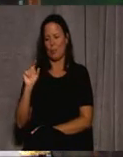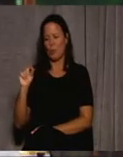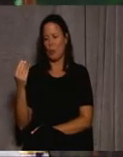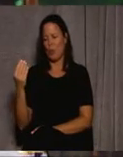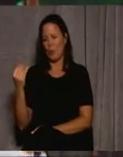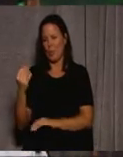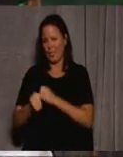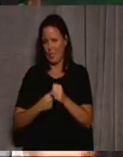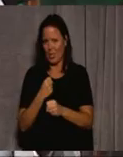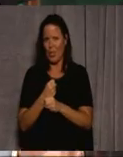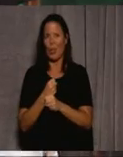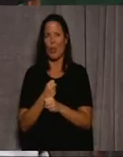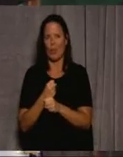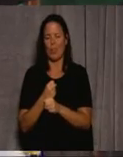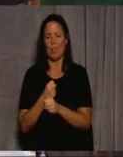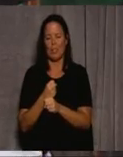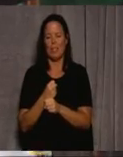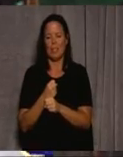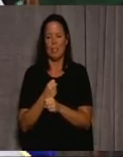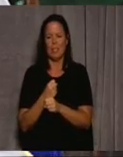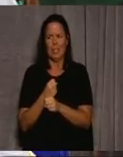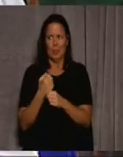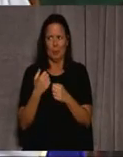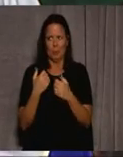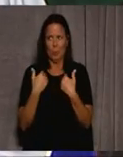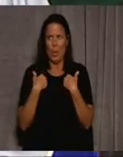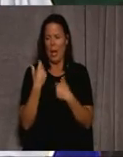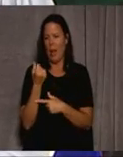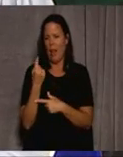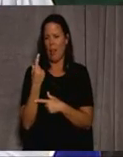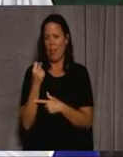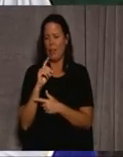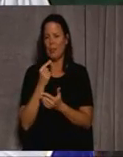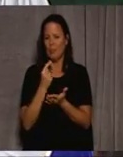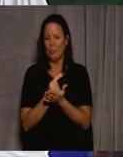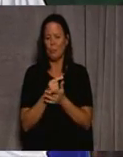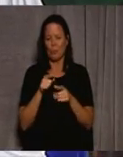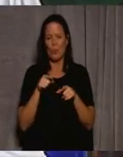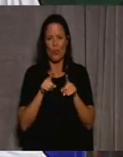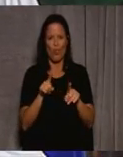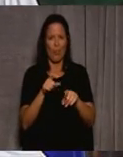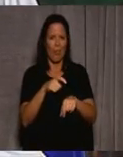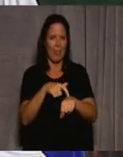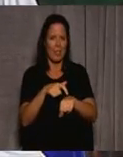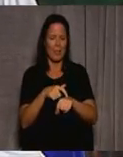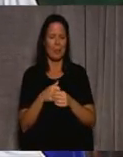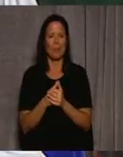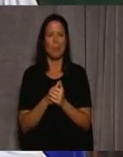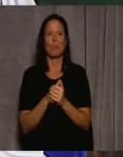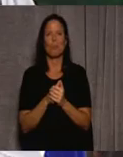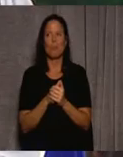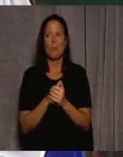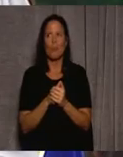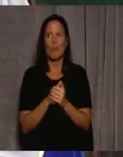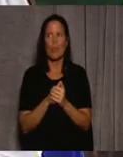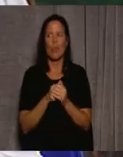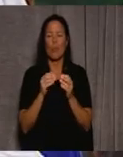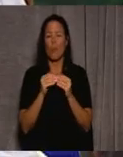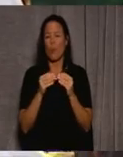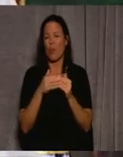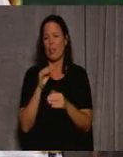2013-2014 year, and we had 11 commencements during that period of time, and more